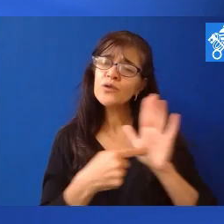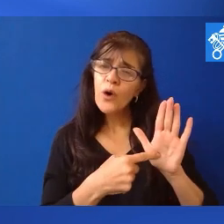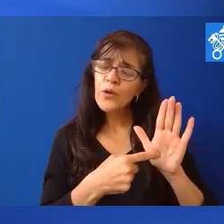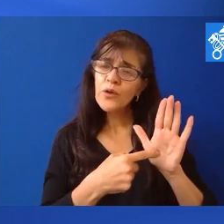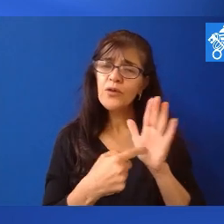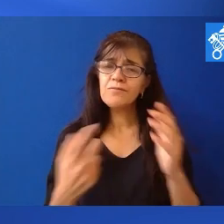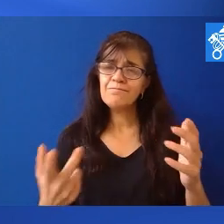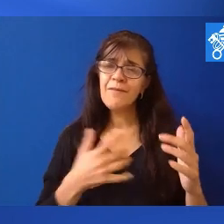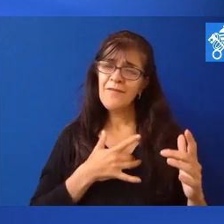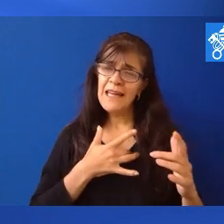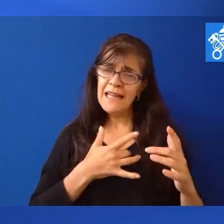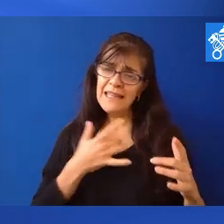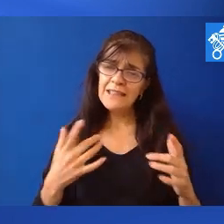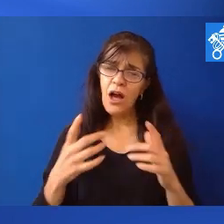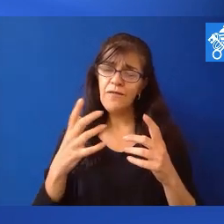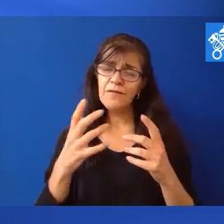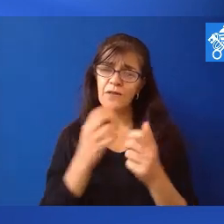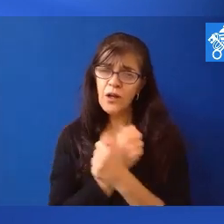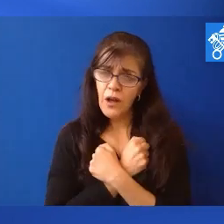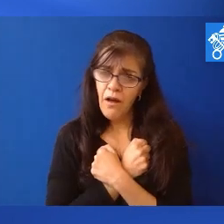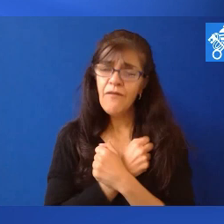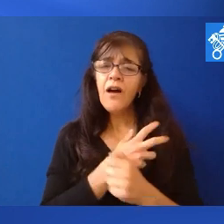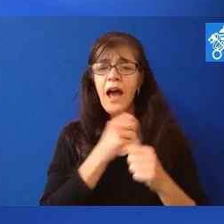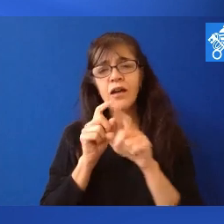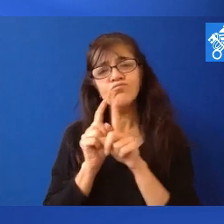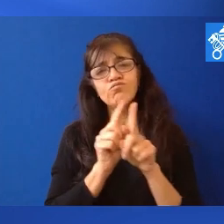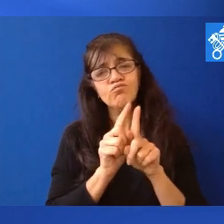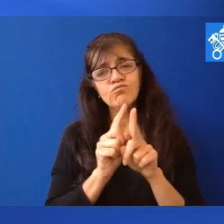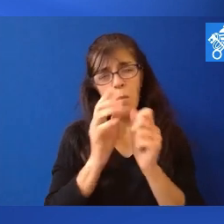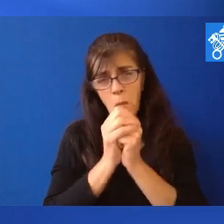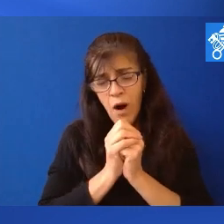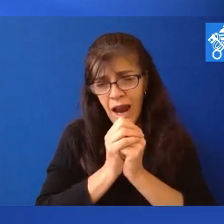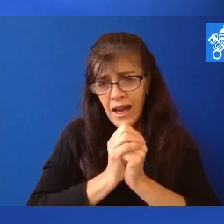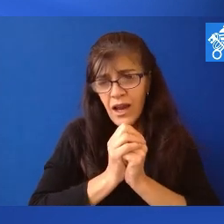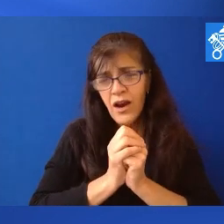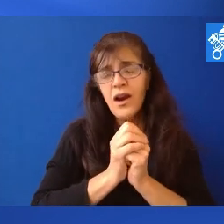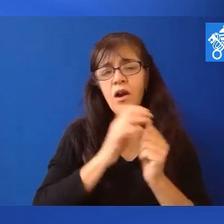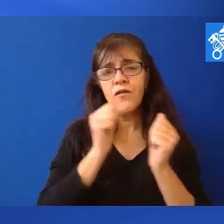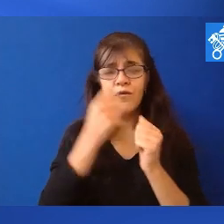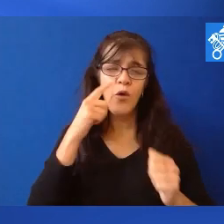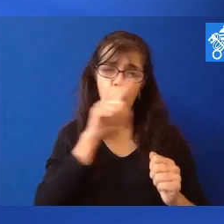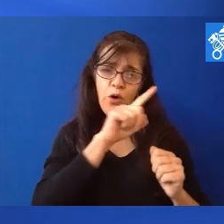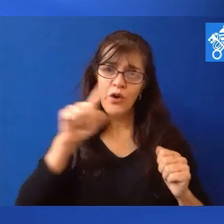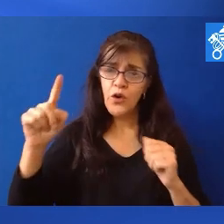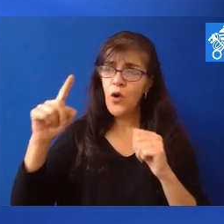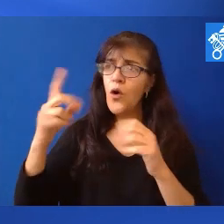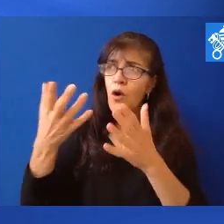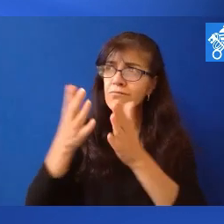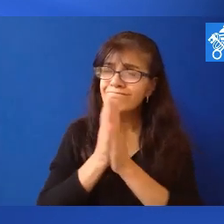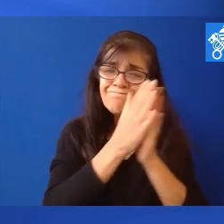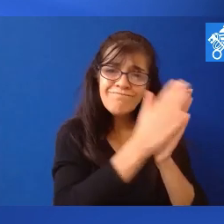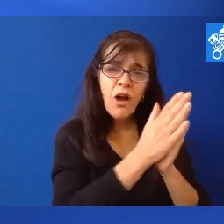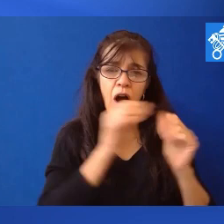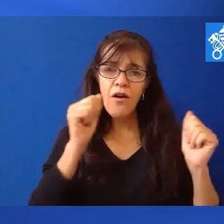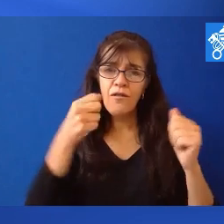manifestarle cordialmente sus sentimientos de filial afecto que acompañan con fervientes oraciones por sus intenciones de pastor